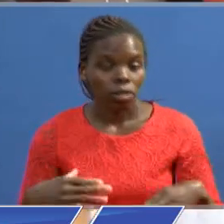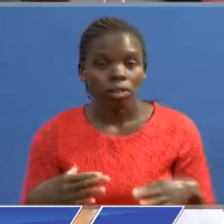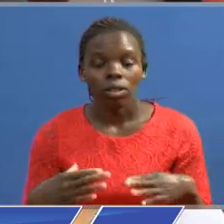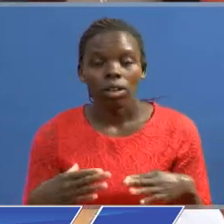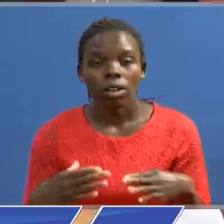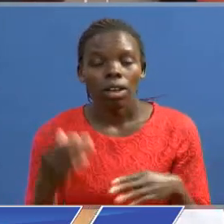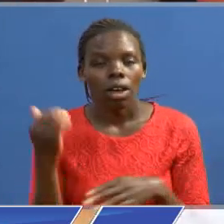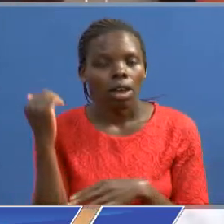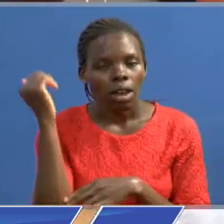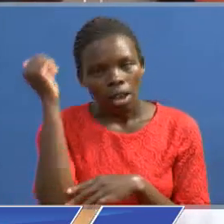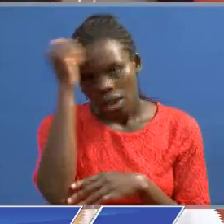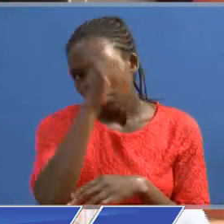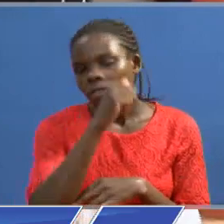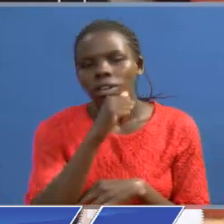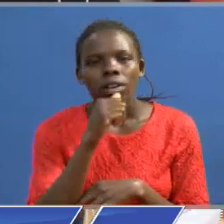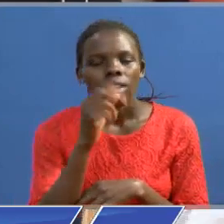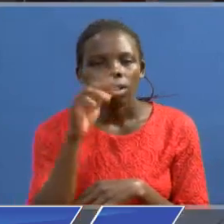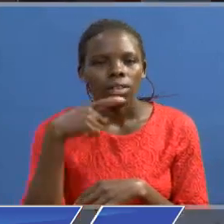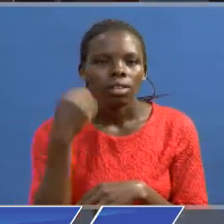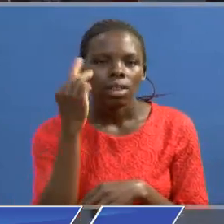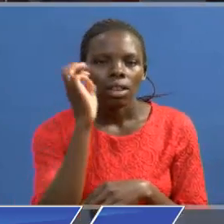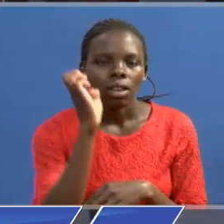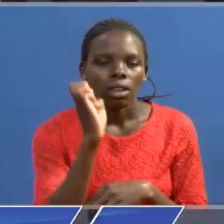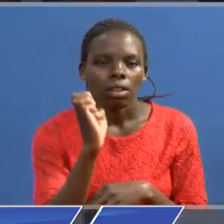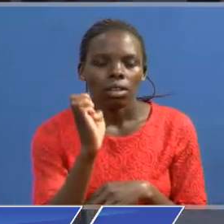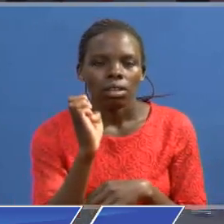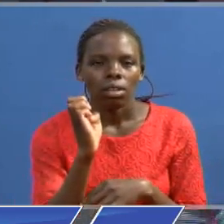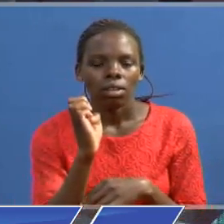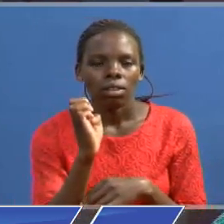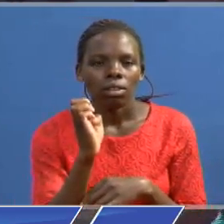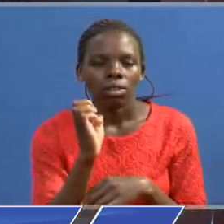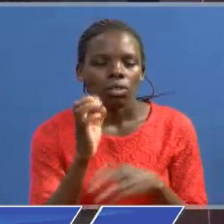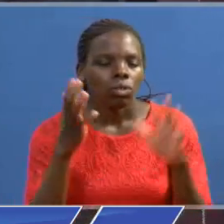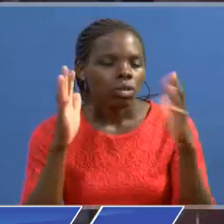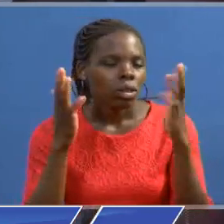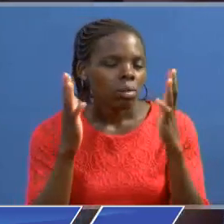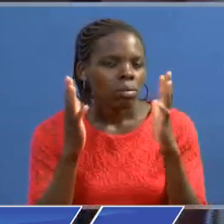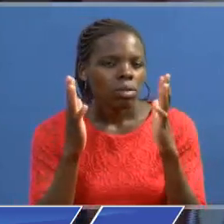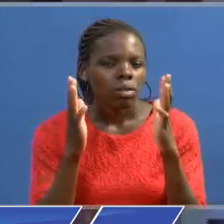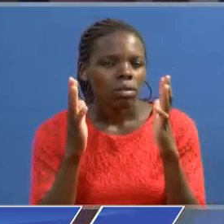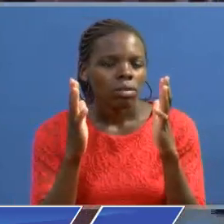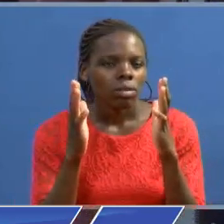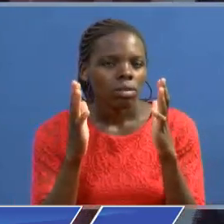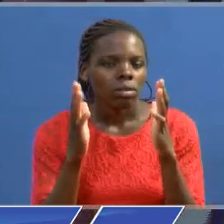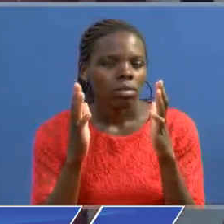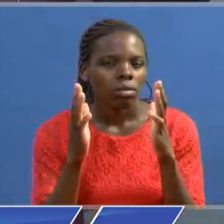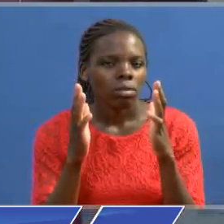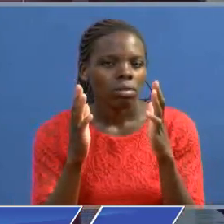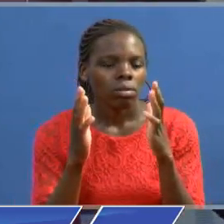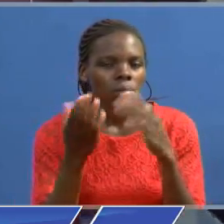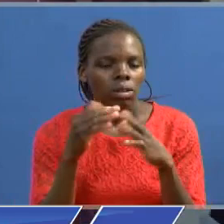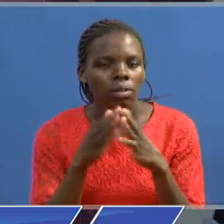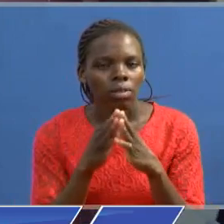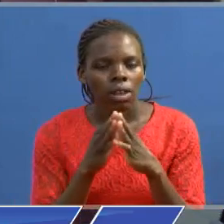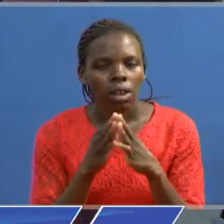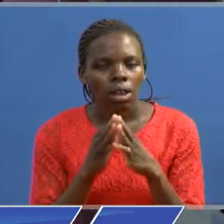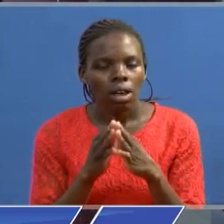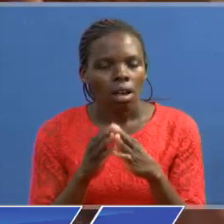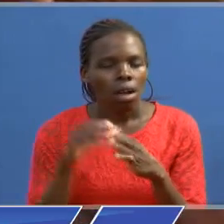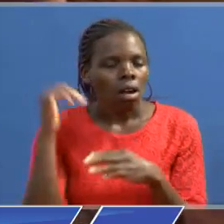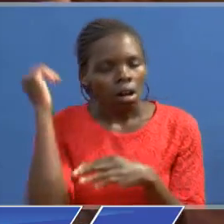cuisines. Exhibitors from different cultural backgrounds join hands to celebrate the event while showcasing the skills to preserve the African